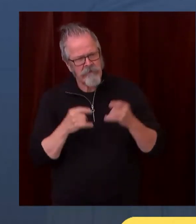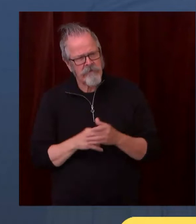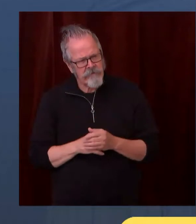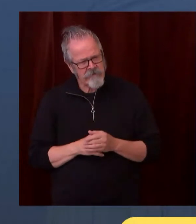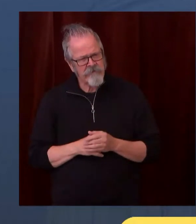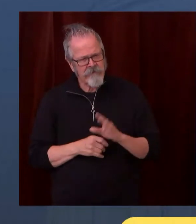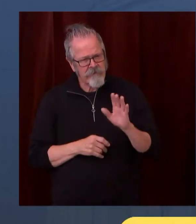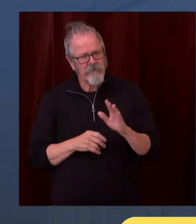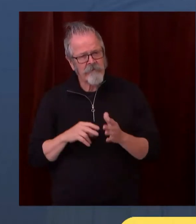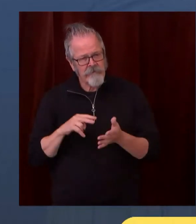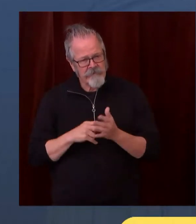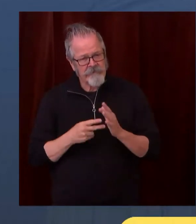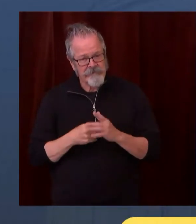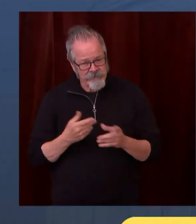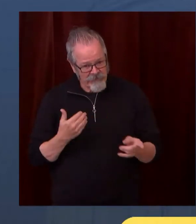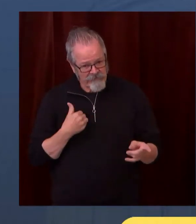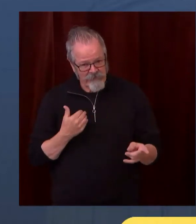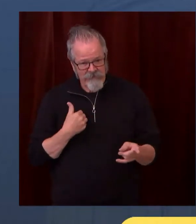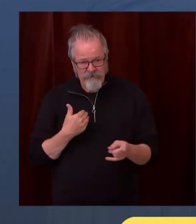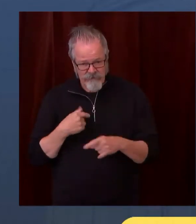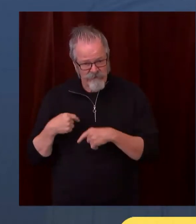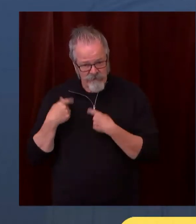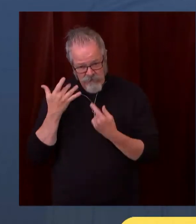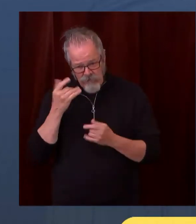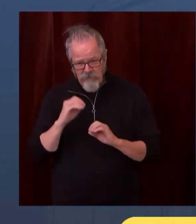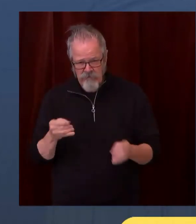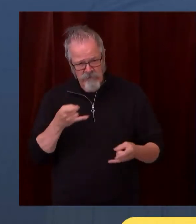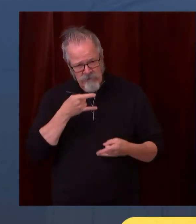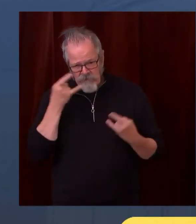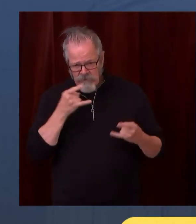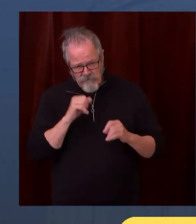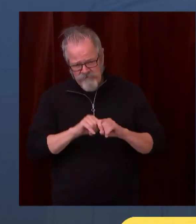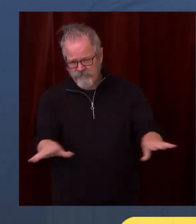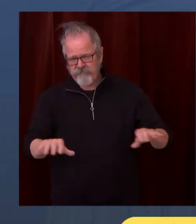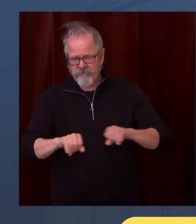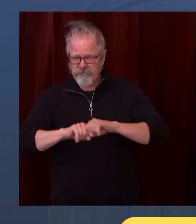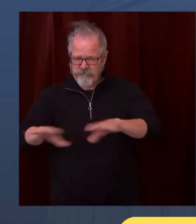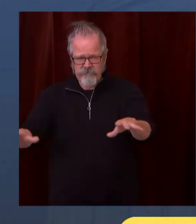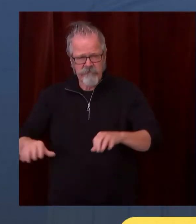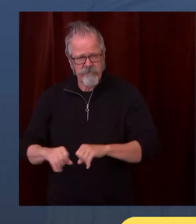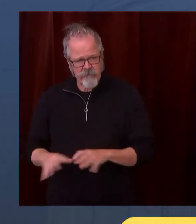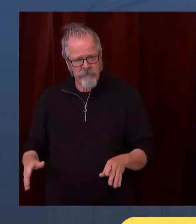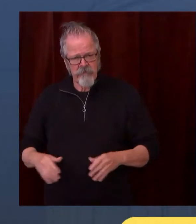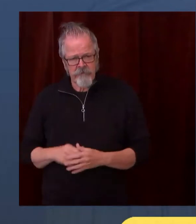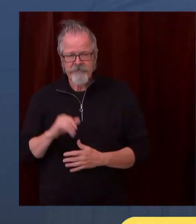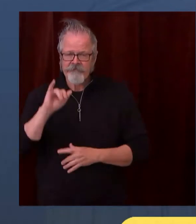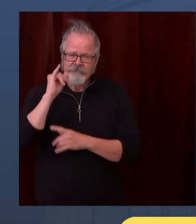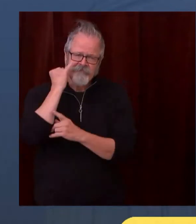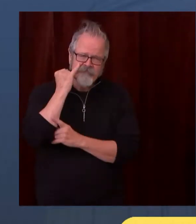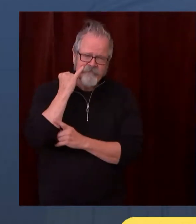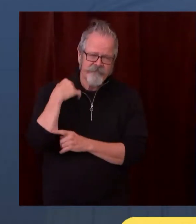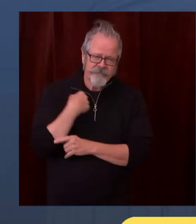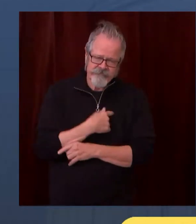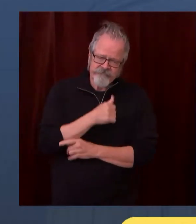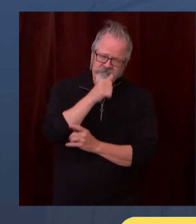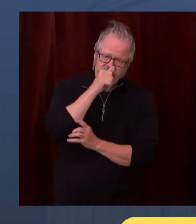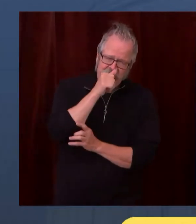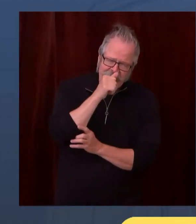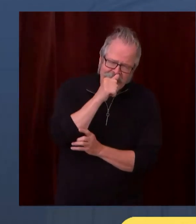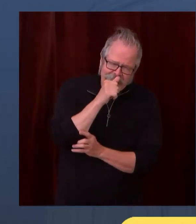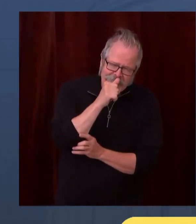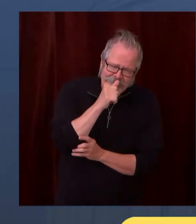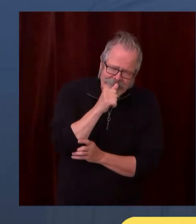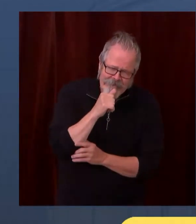settings. If we will do that, I believe we will get this number down under 1. But